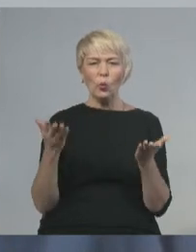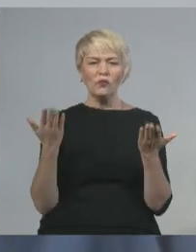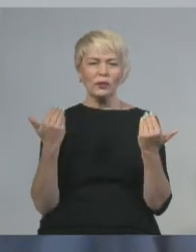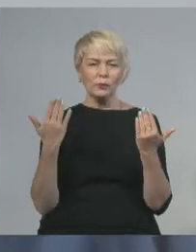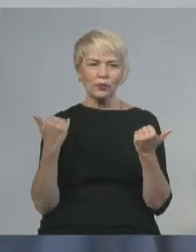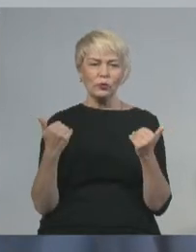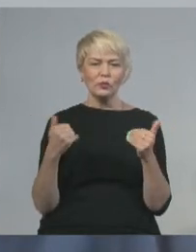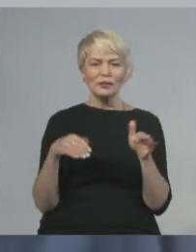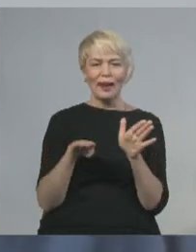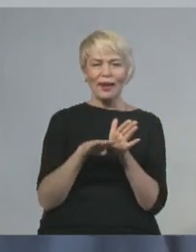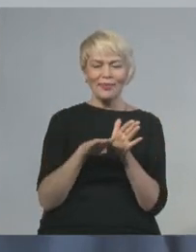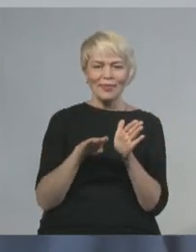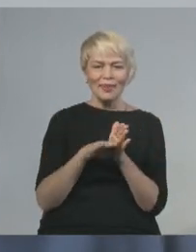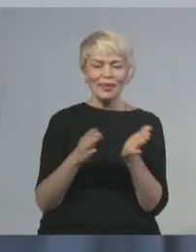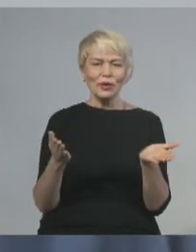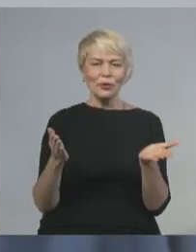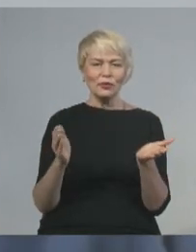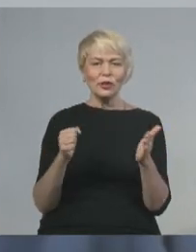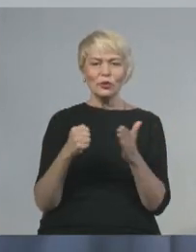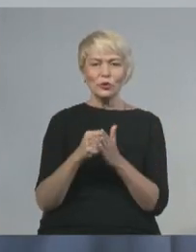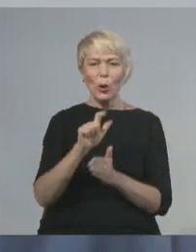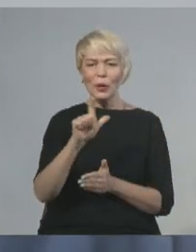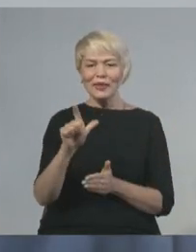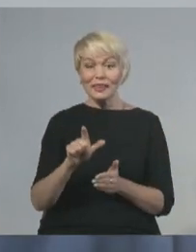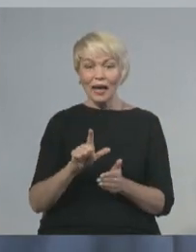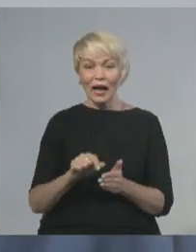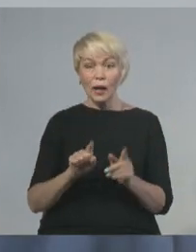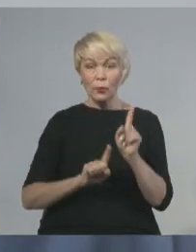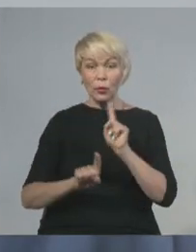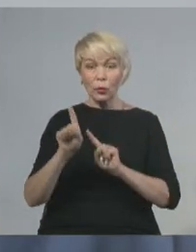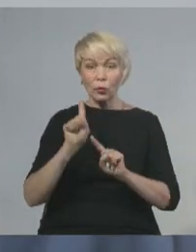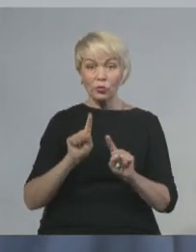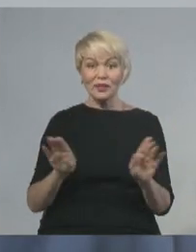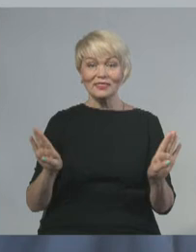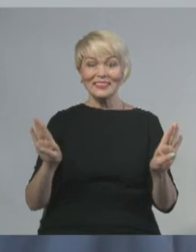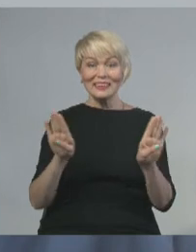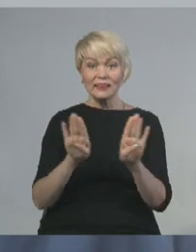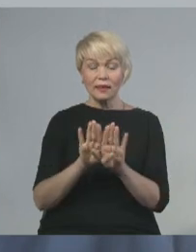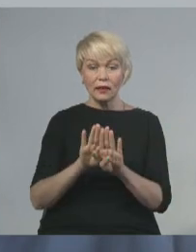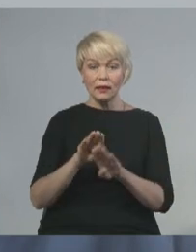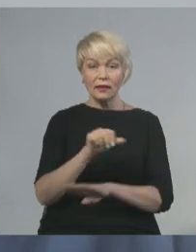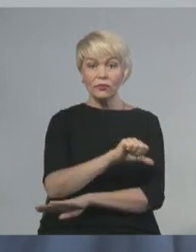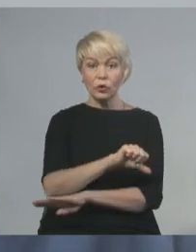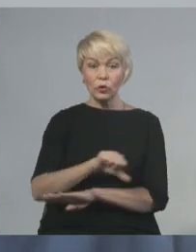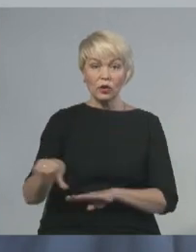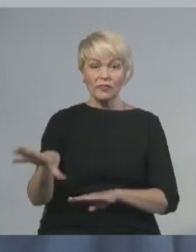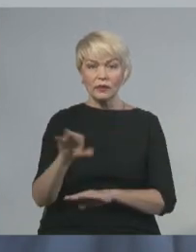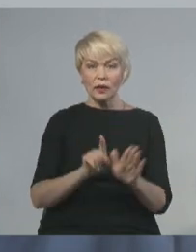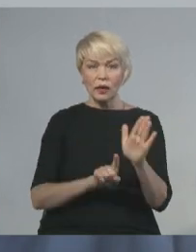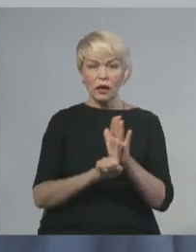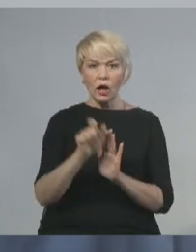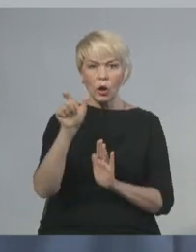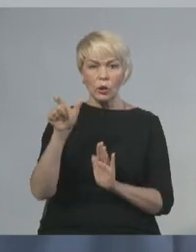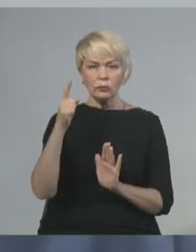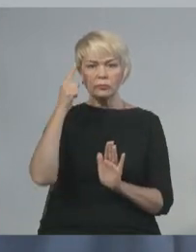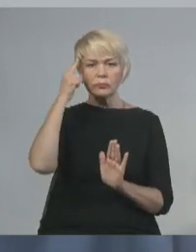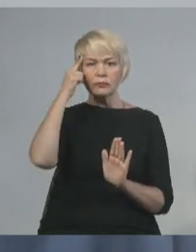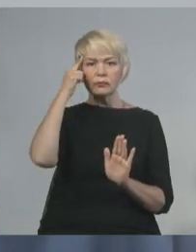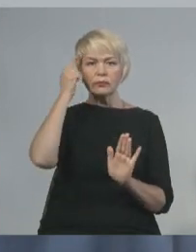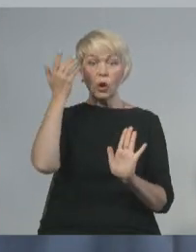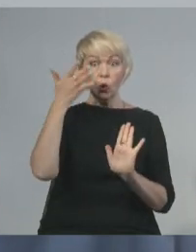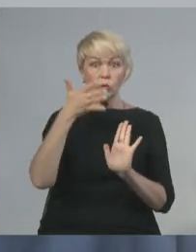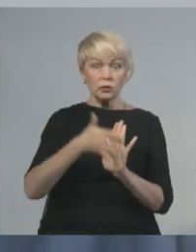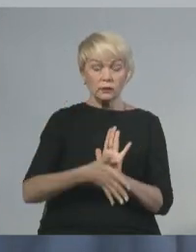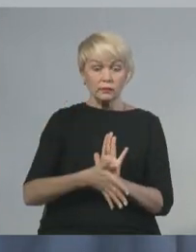border then the good and it all started and uh people realized that it was actually quite